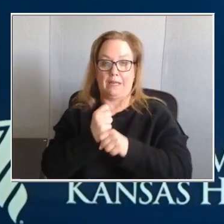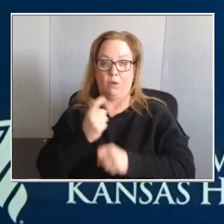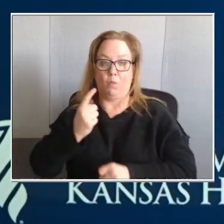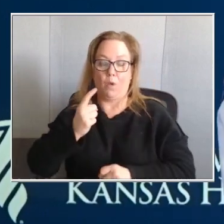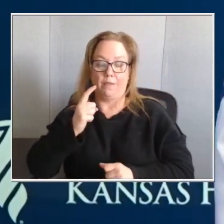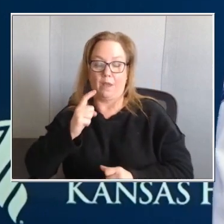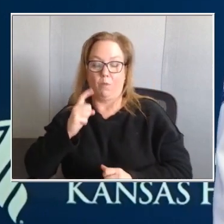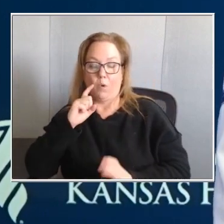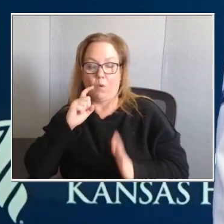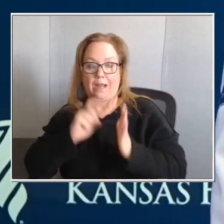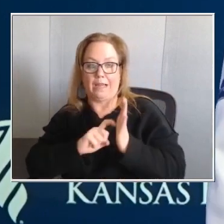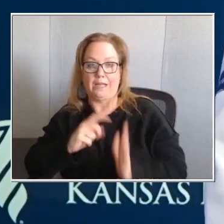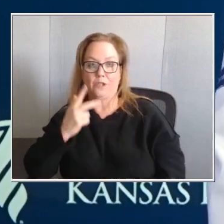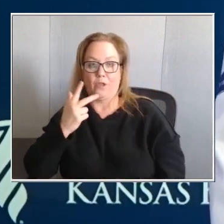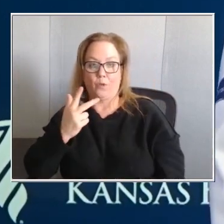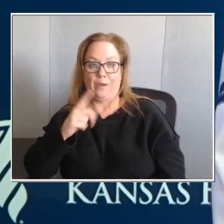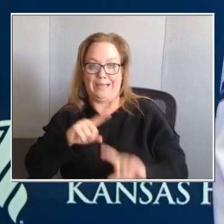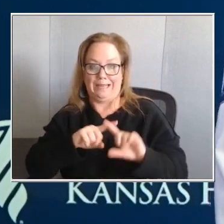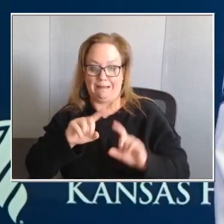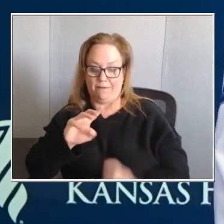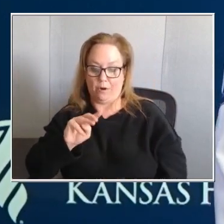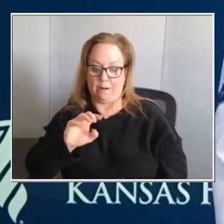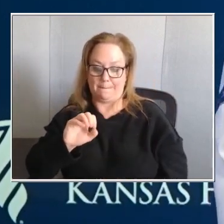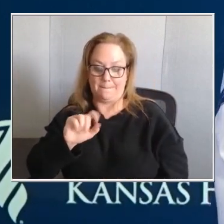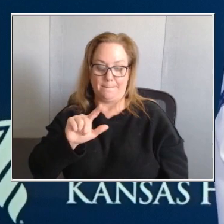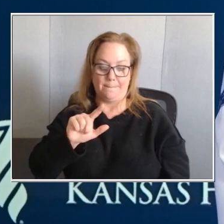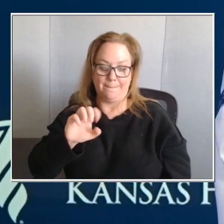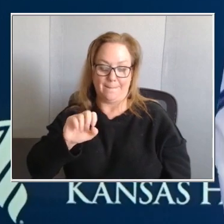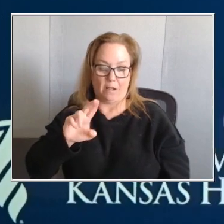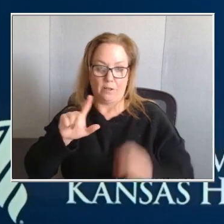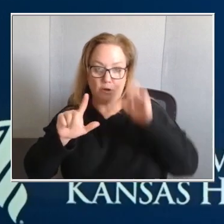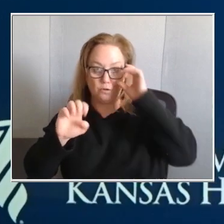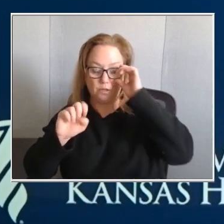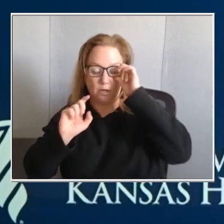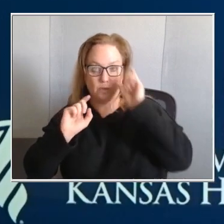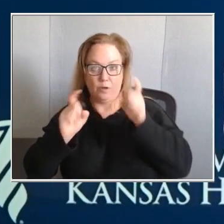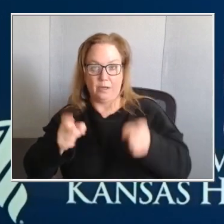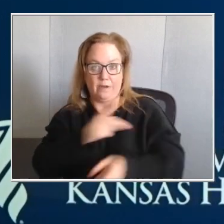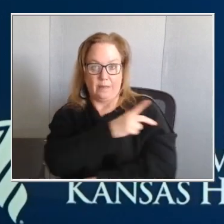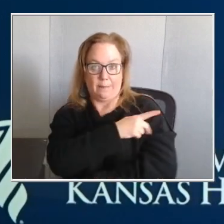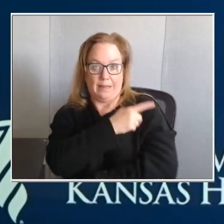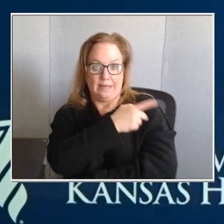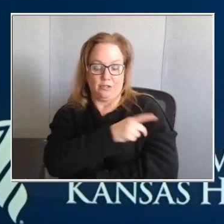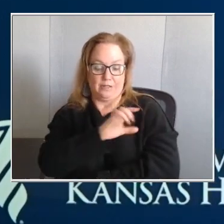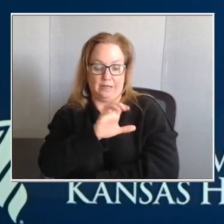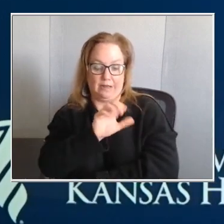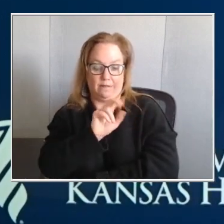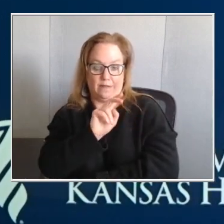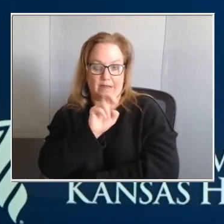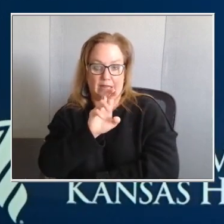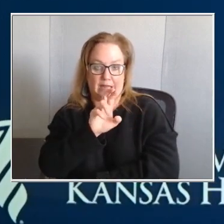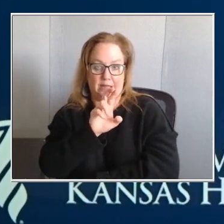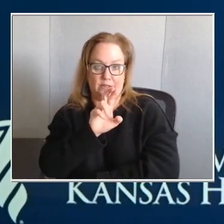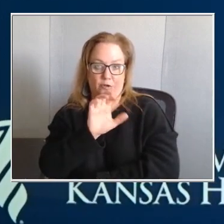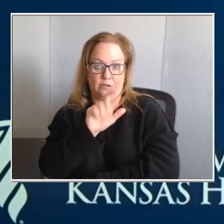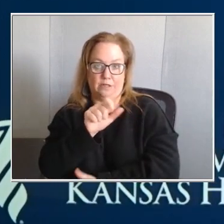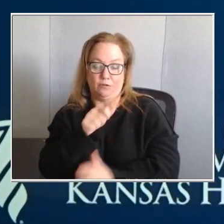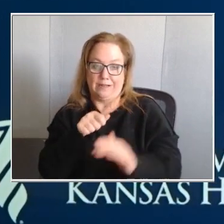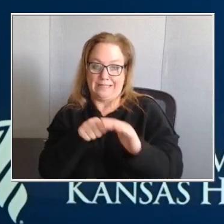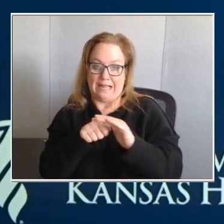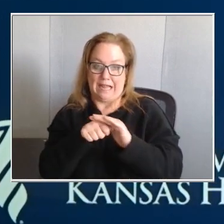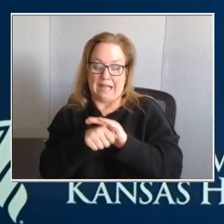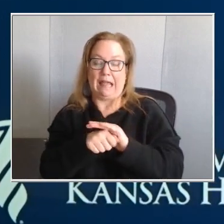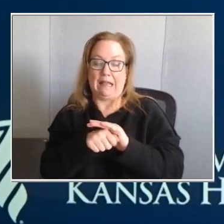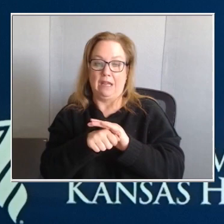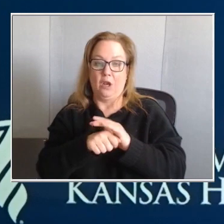molecules on the surface of the cancer cell. So when if we give it to our patient, if the cancer cell tries to outsmart us and takes one down, we still